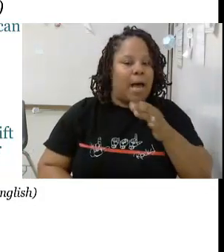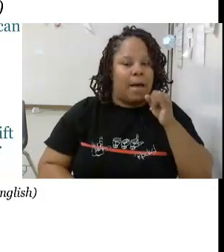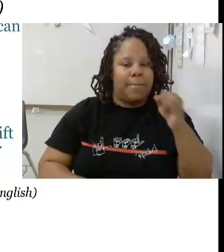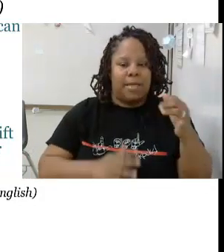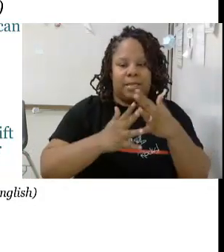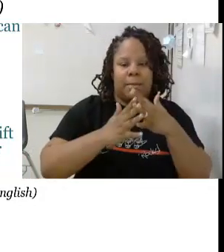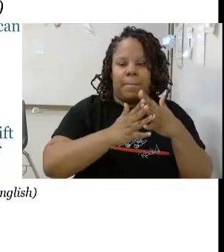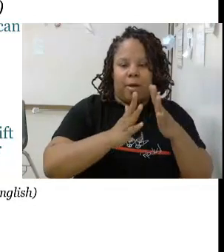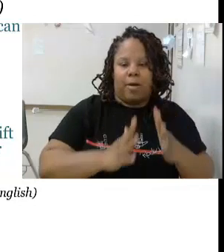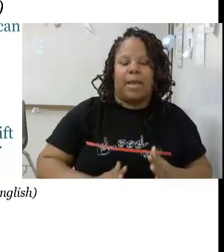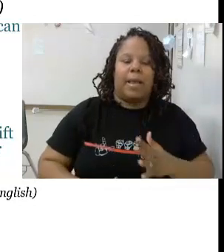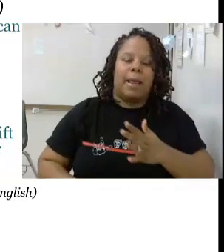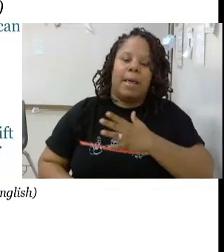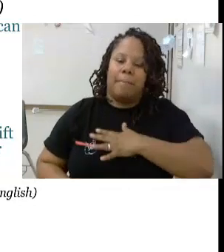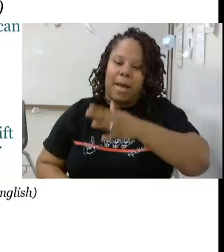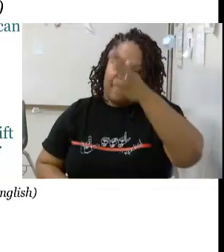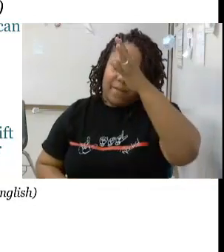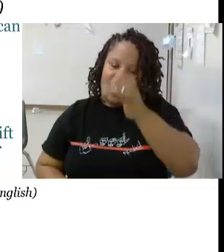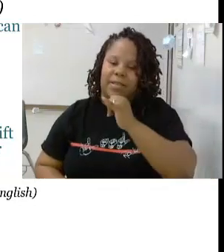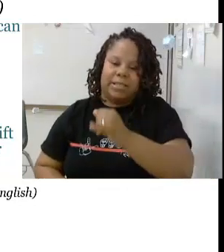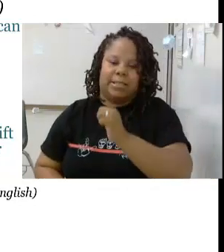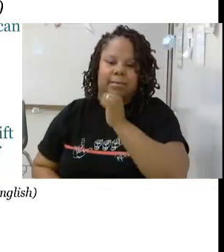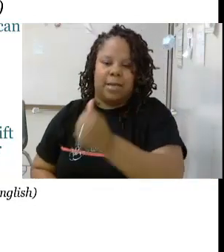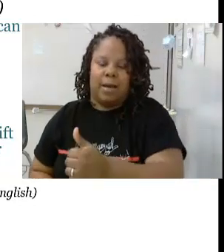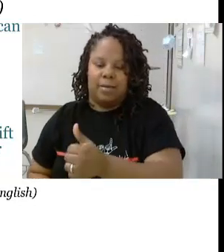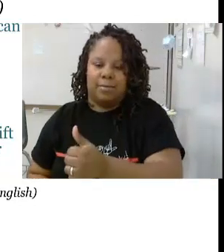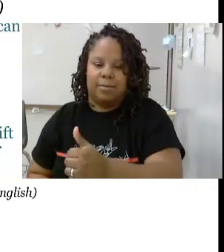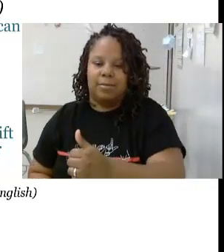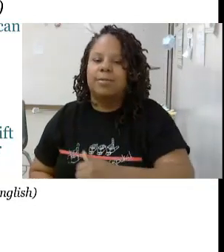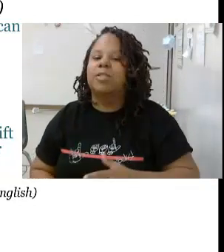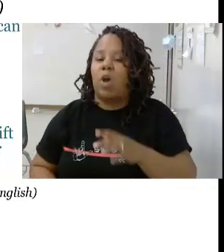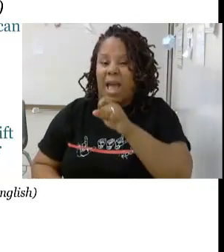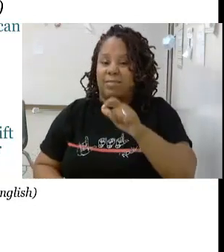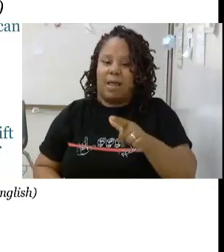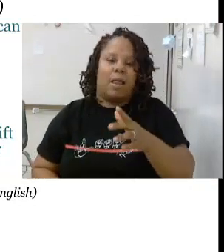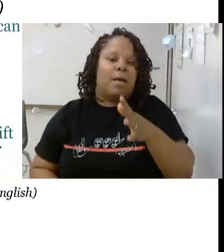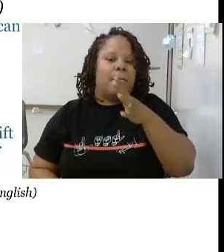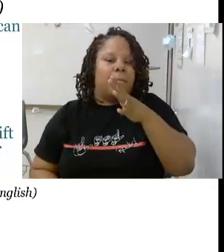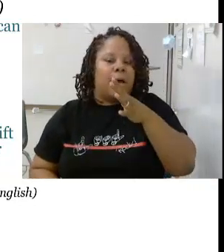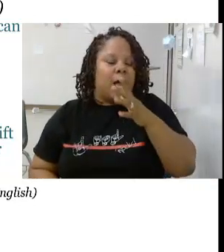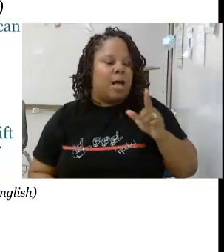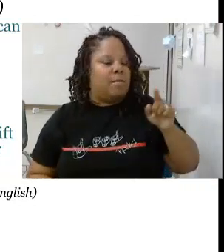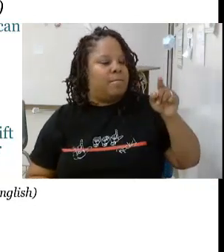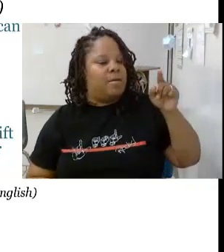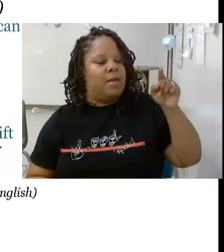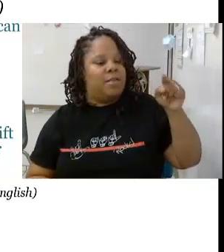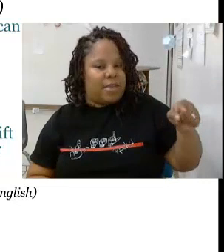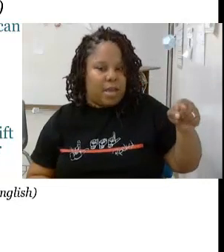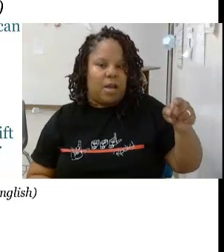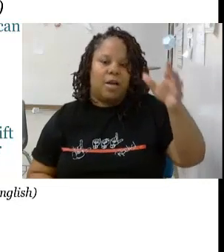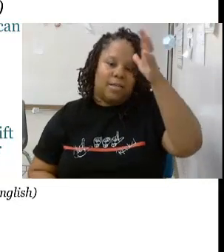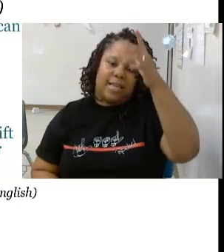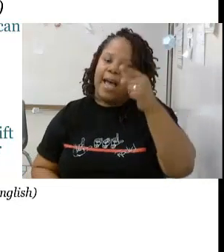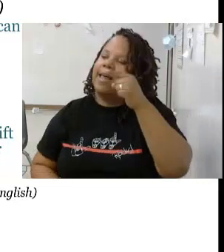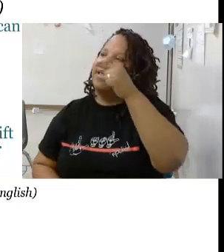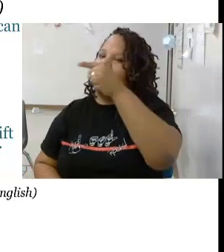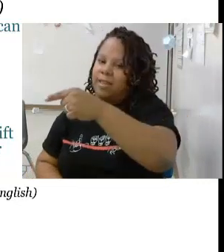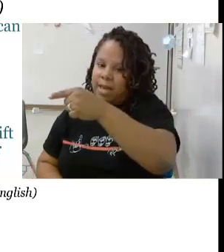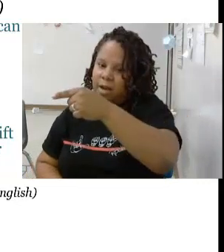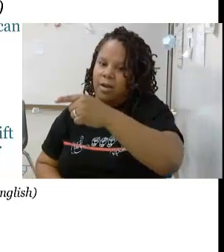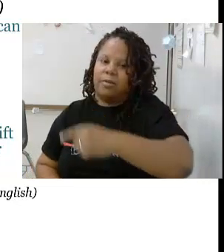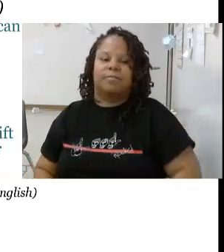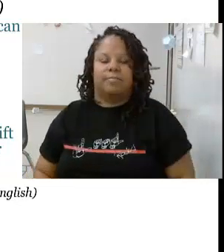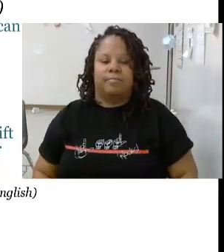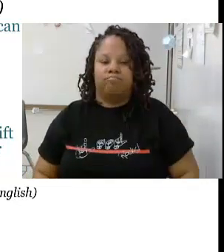dad, he's over there. And then when you would sign American, you would sign it with shoulder shift, making sure your shoulder